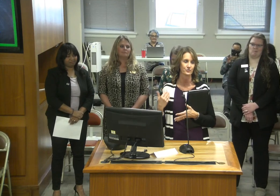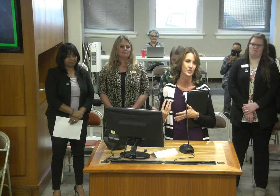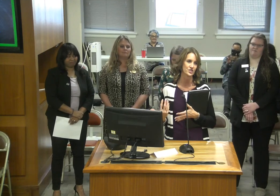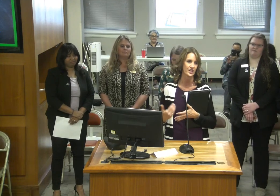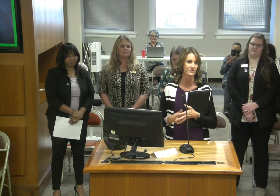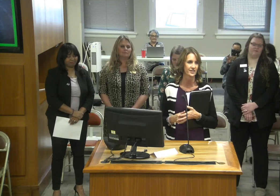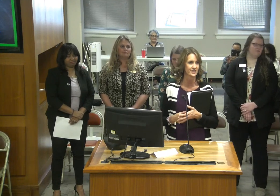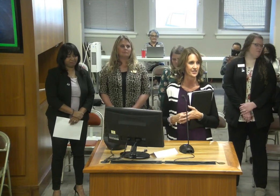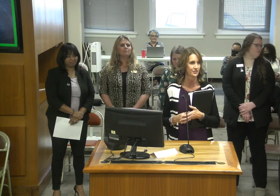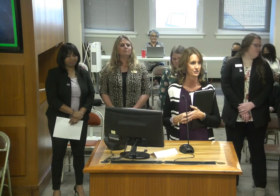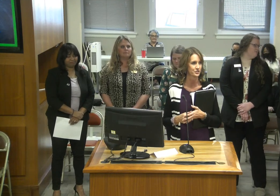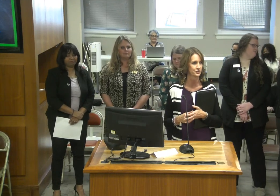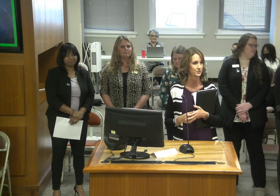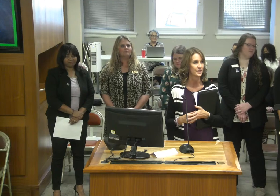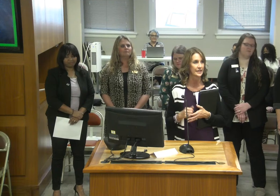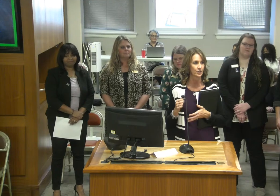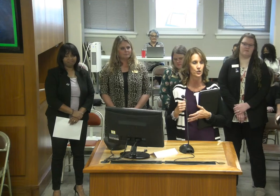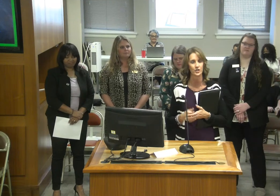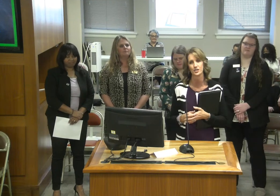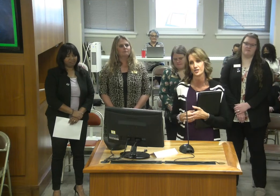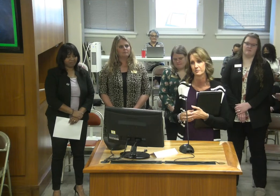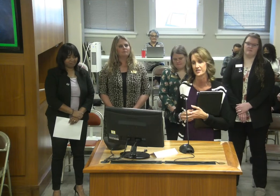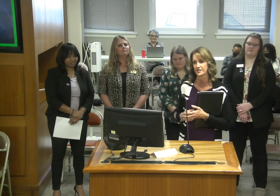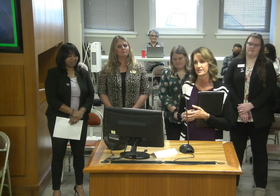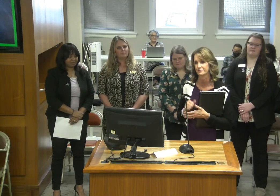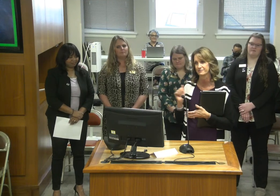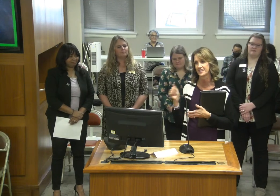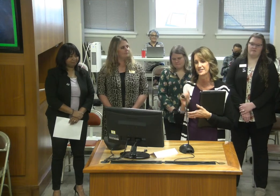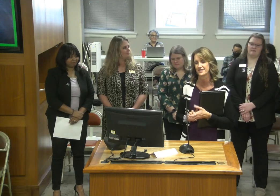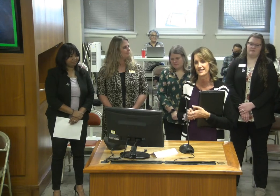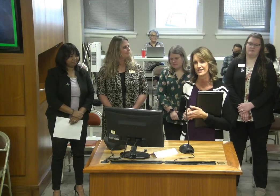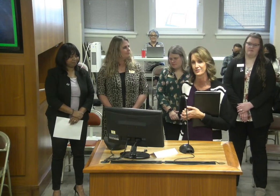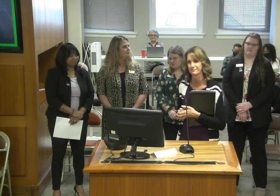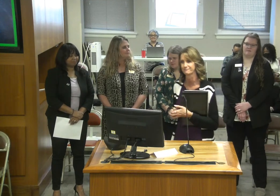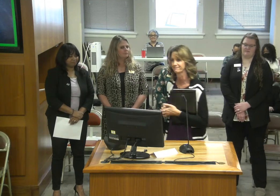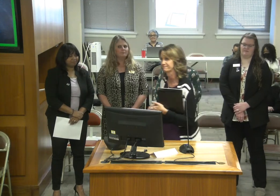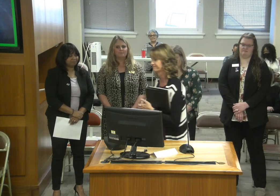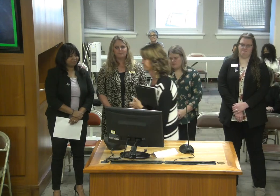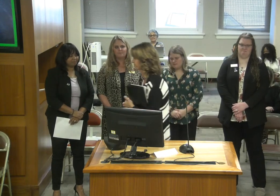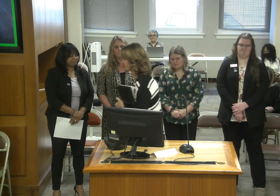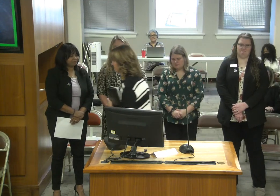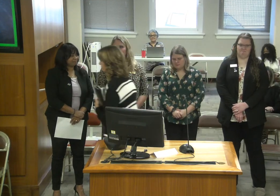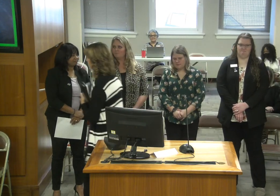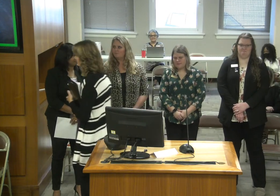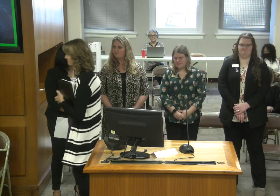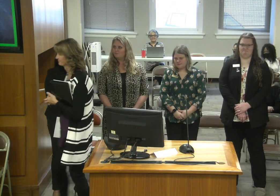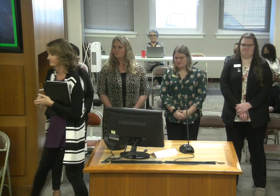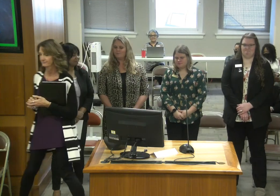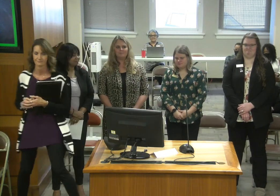that passion we just have to continue to encourage them to get into the classroom